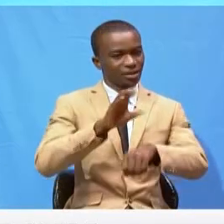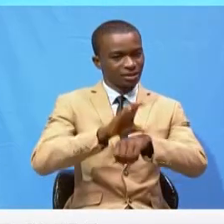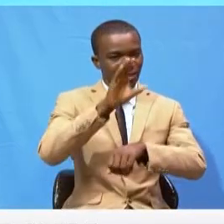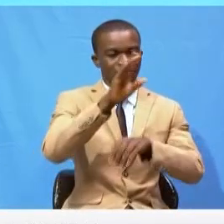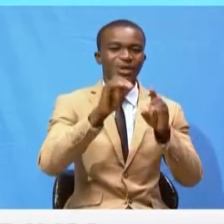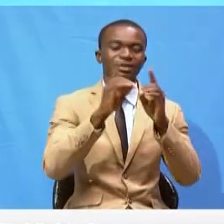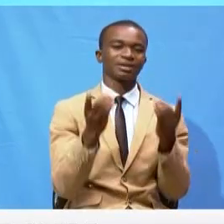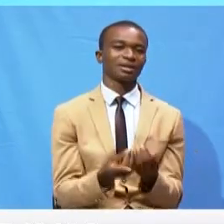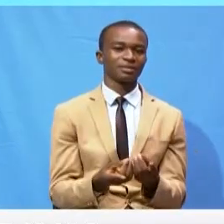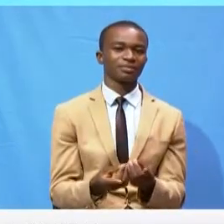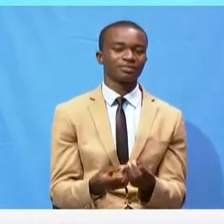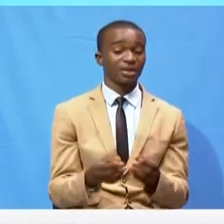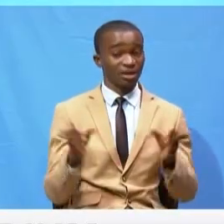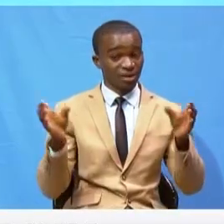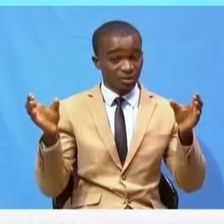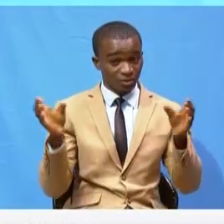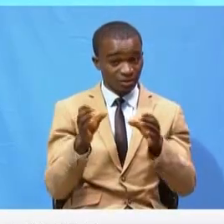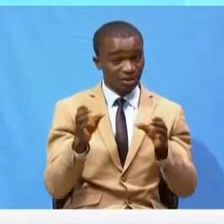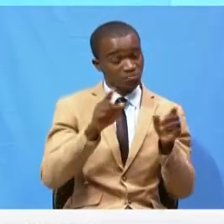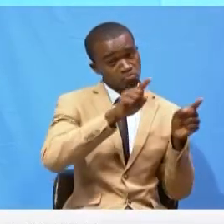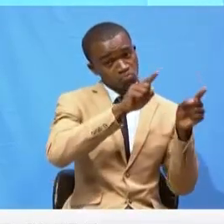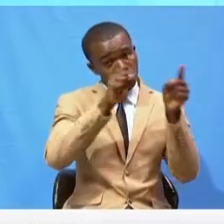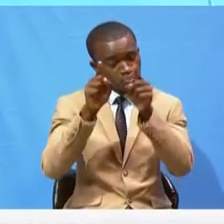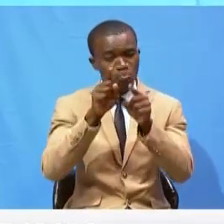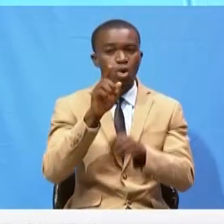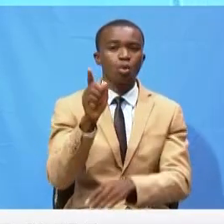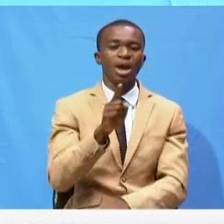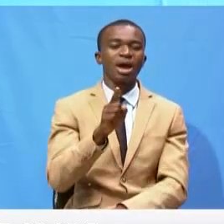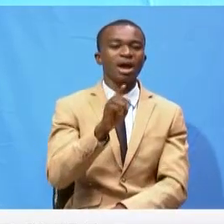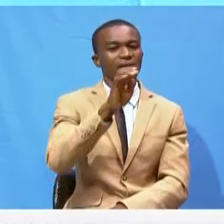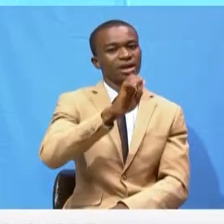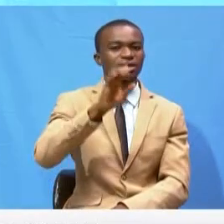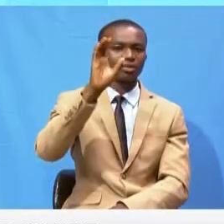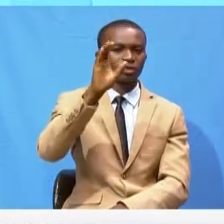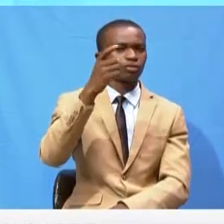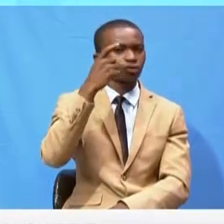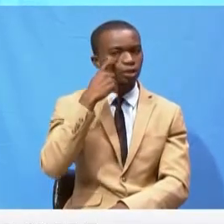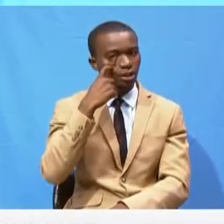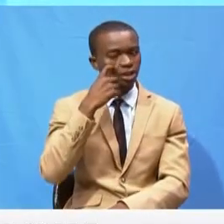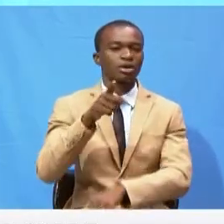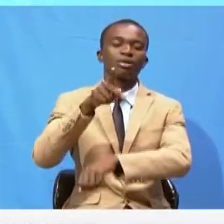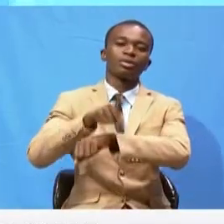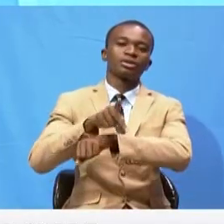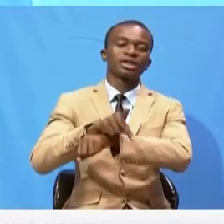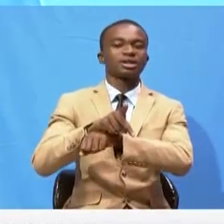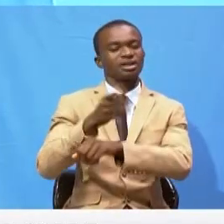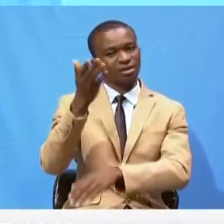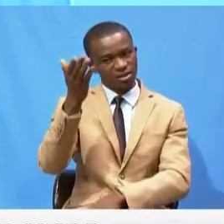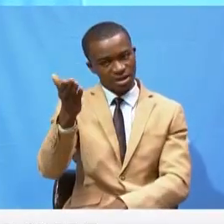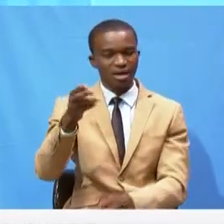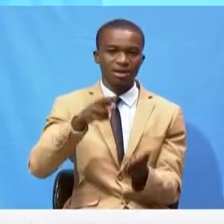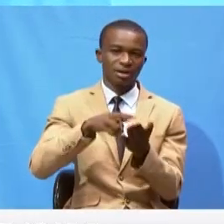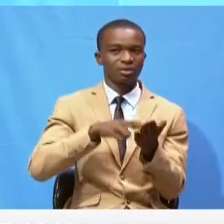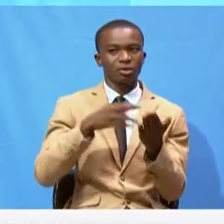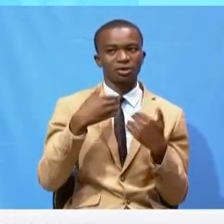is in Eastern Province to check on the progress made on some government-funded projects. David Kaschesa